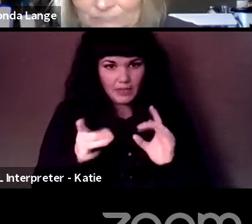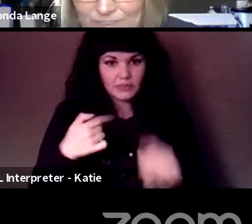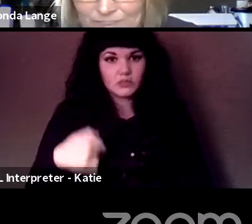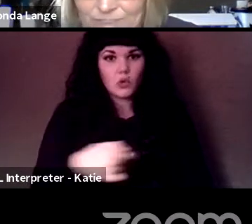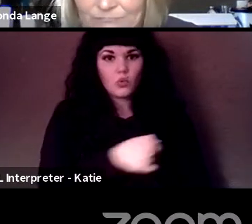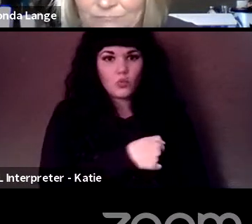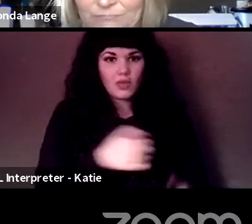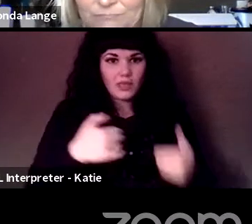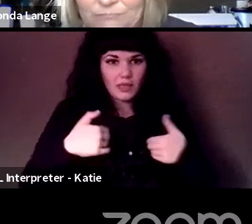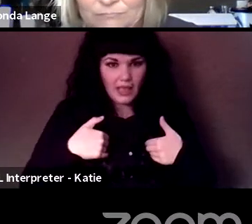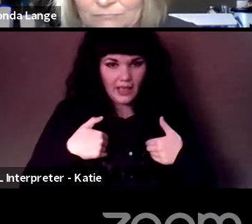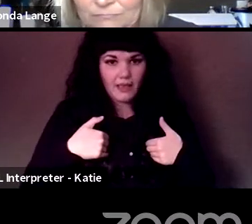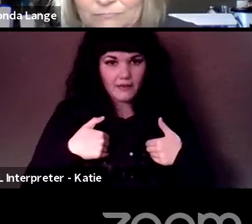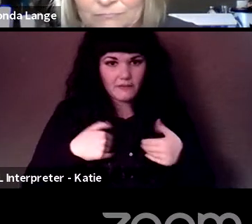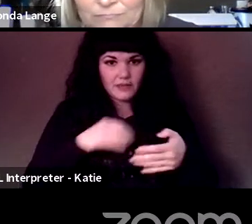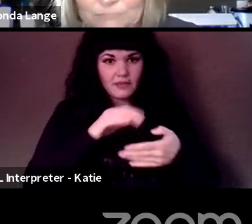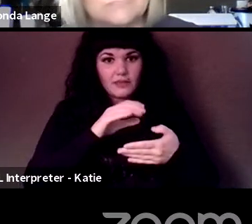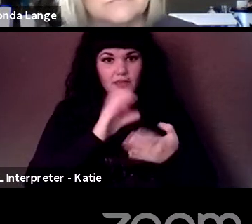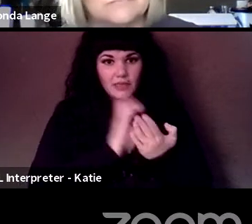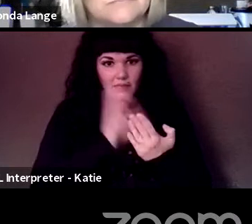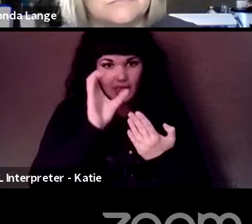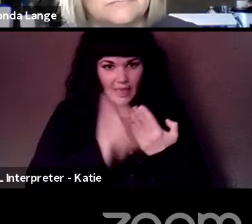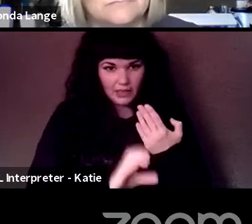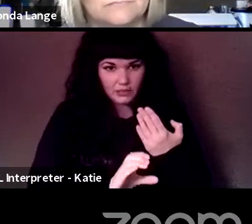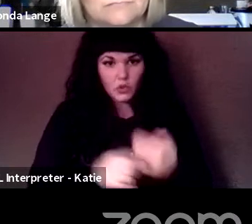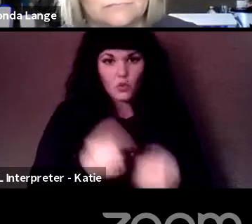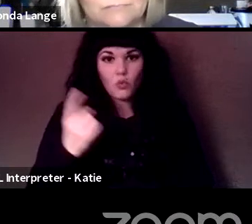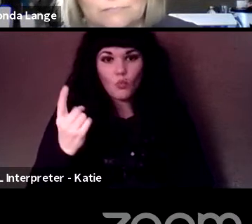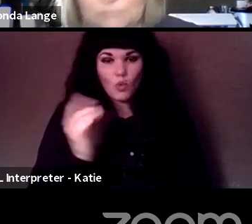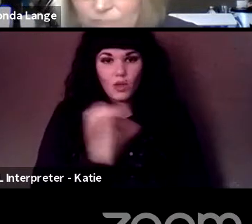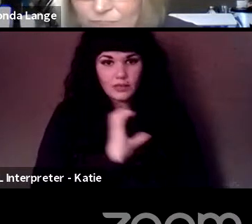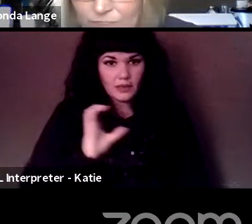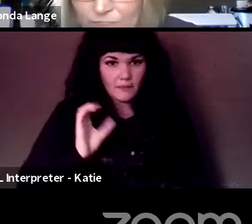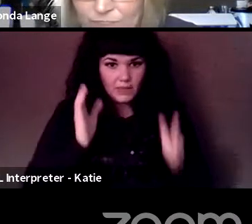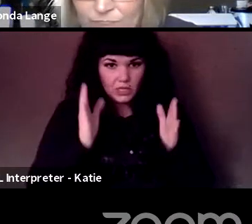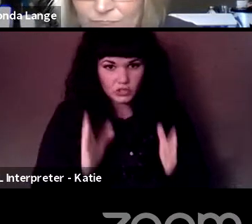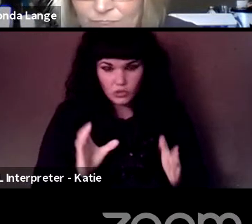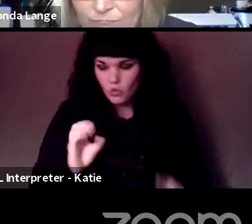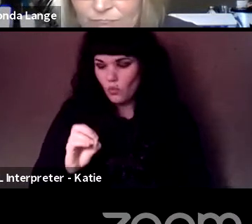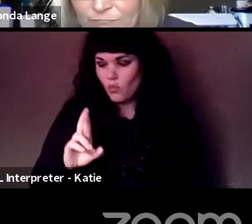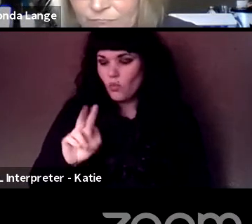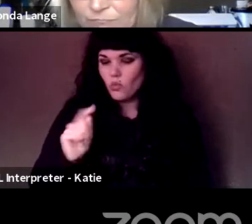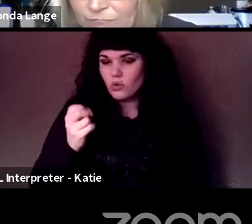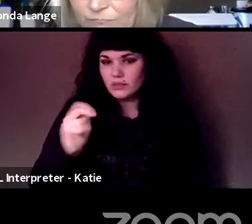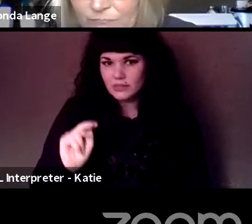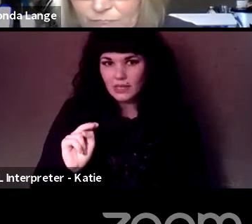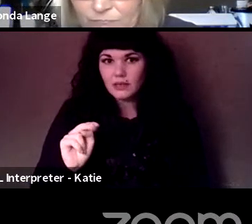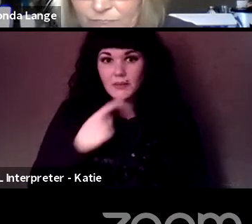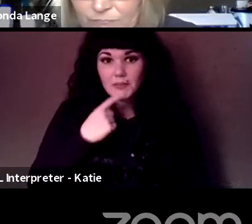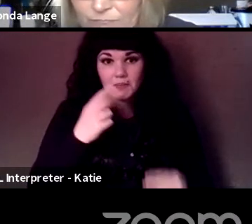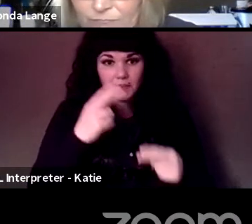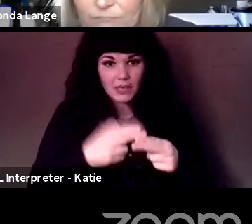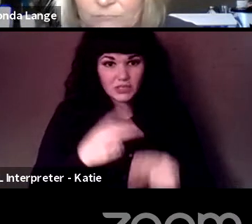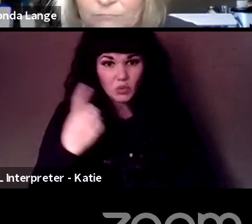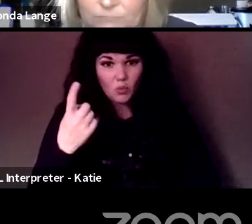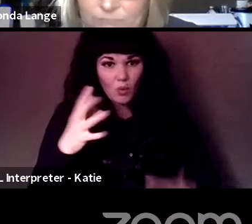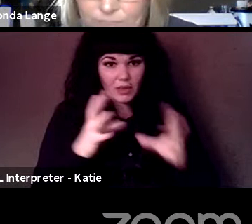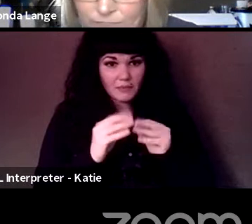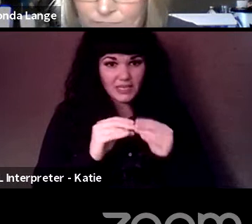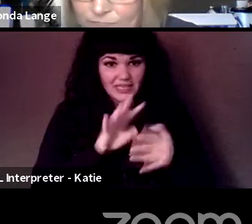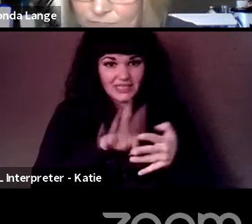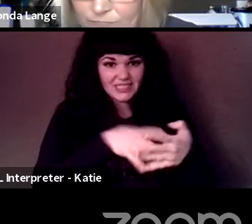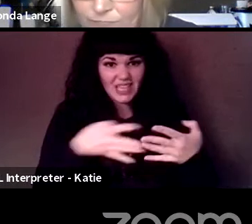calendar. One of our commissioners, Commissioner Orton, did note that one of the meetings is scheduled on Labor Day at this point in